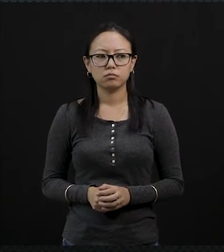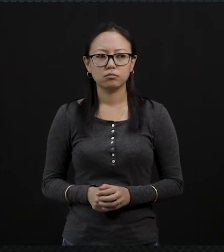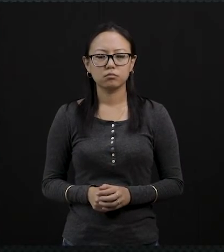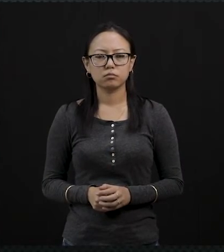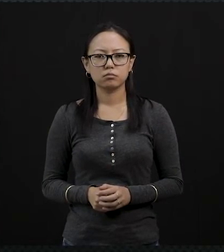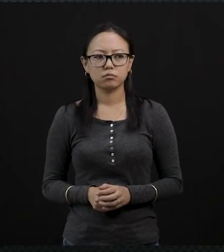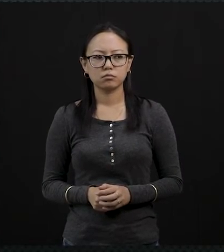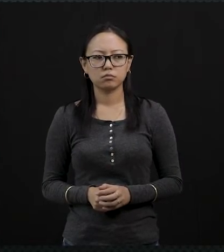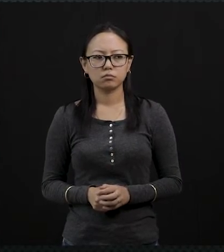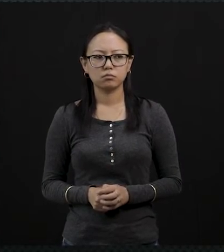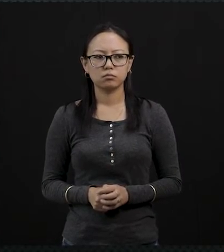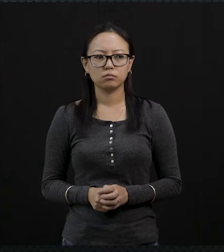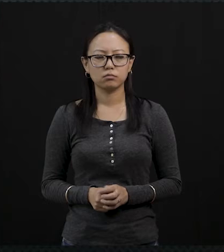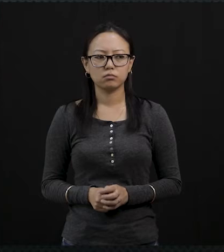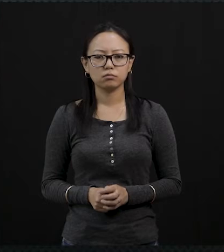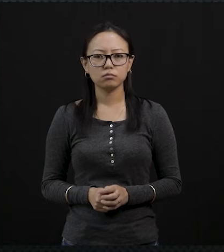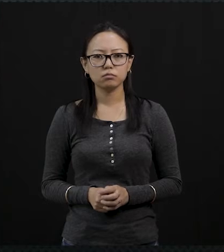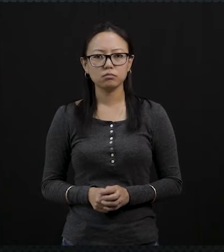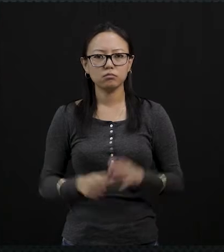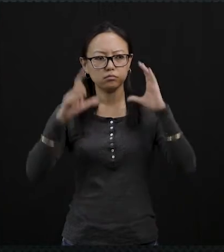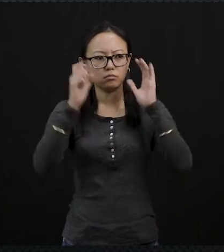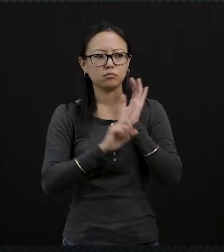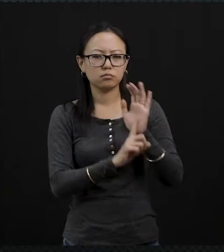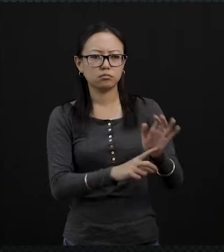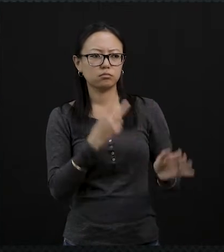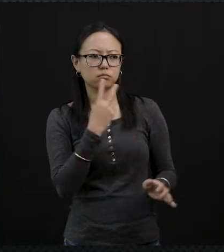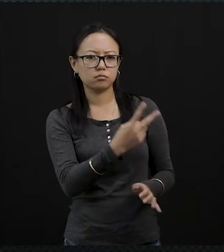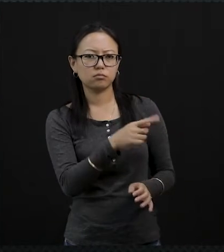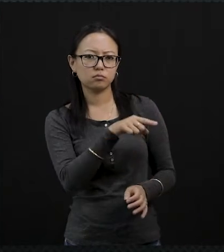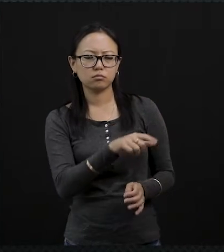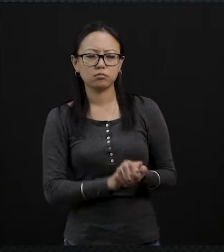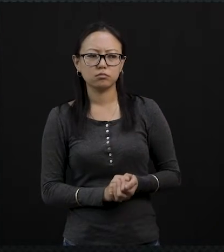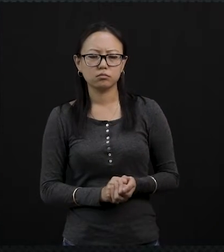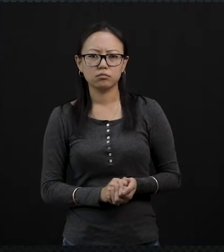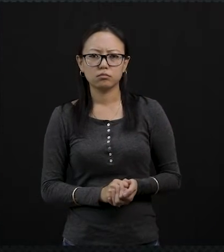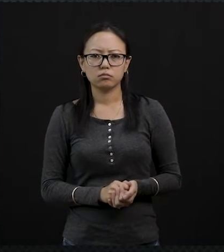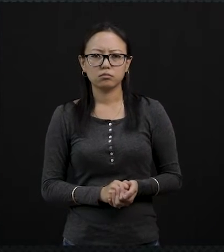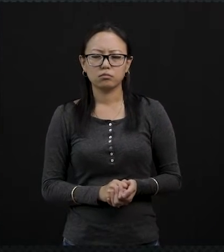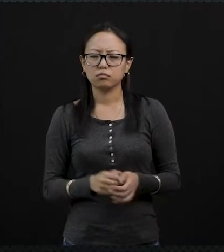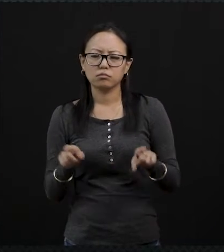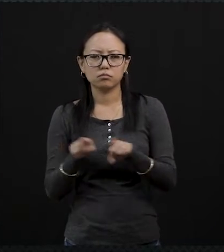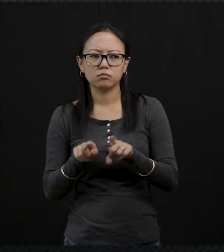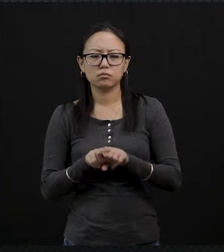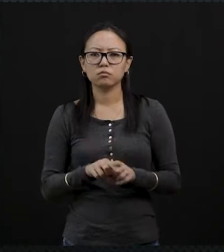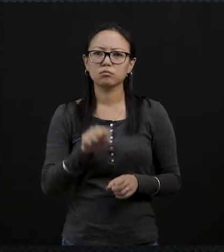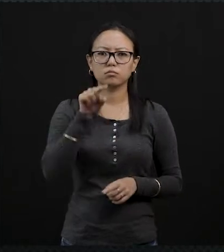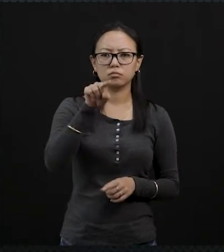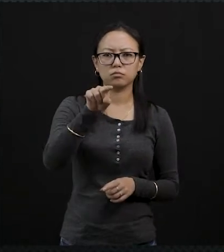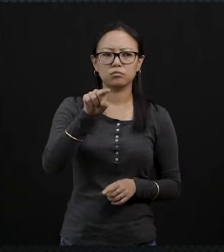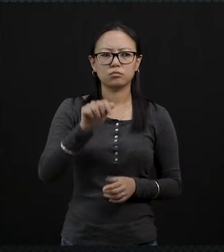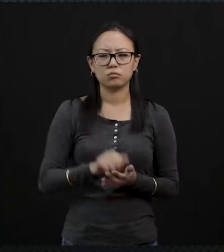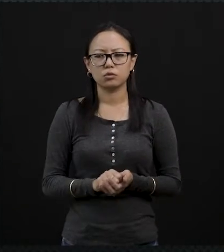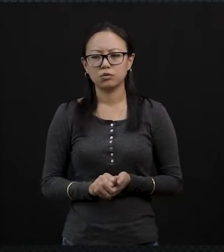okay, suppose you are walking this side, okay, this side of the road, this sideways. Now there is a